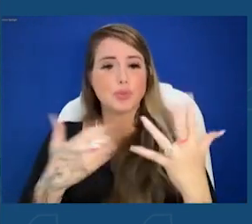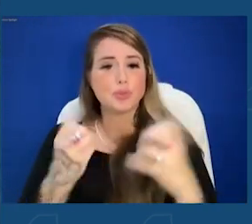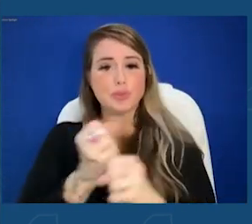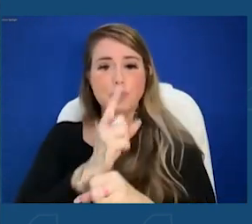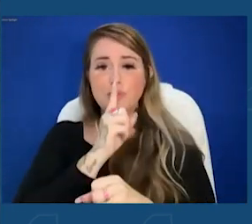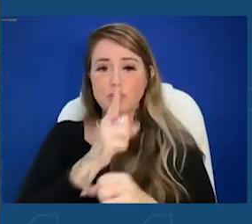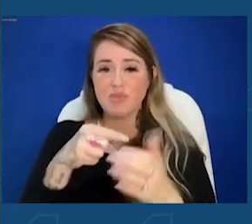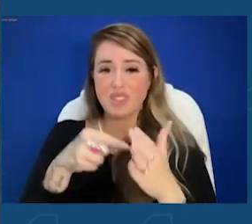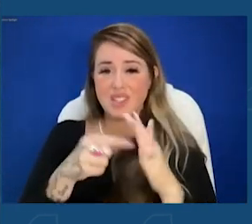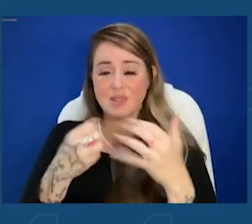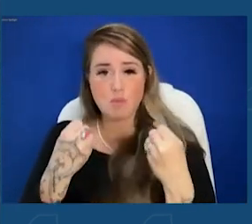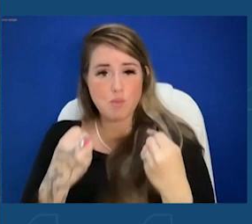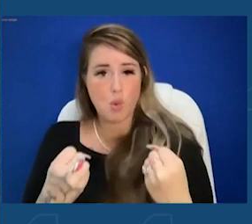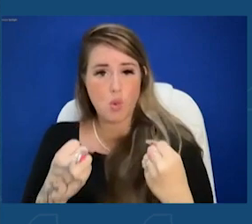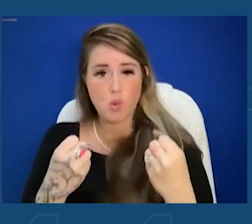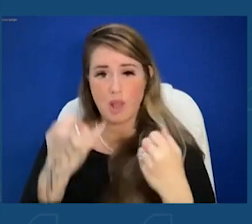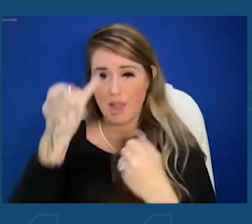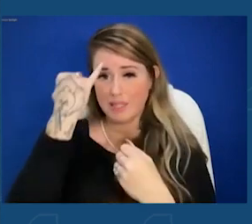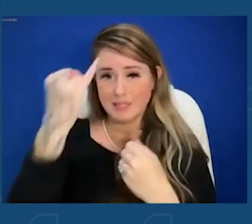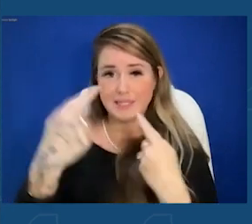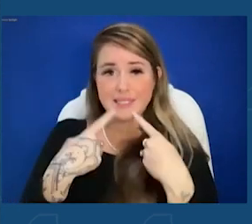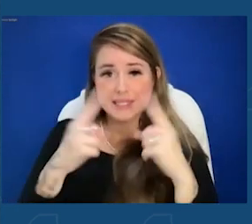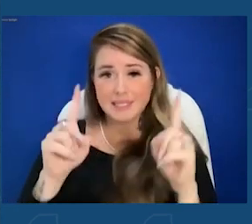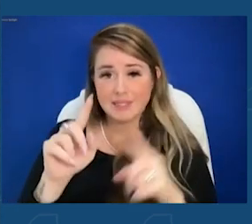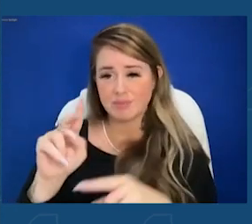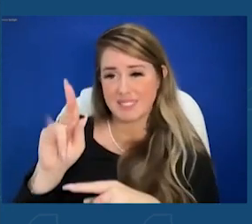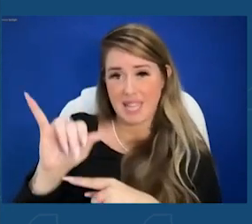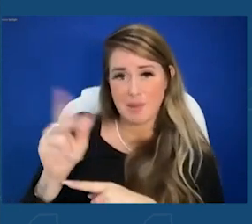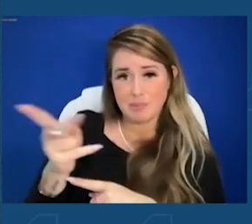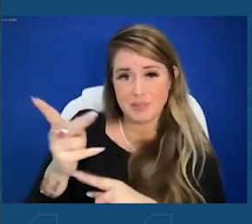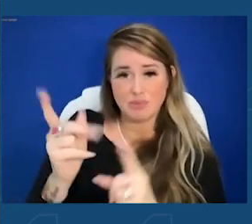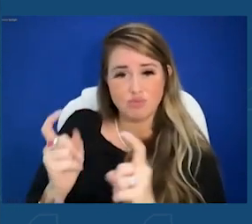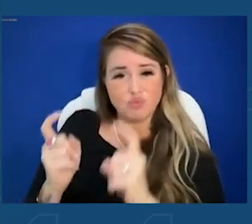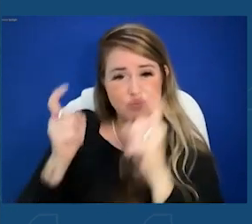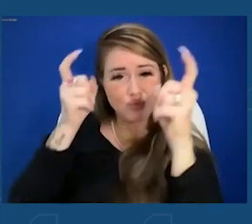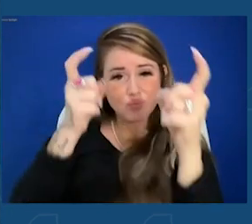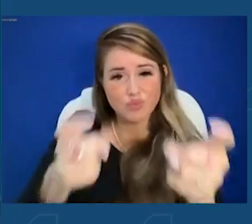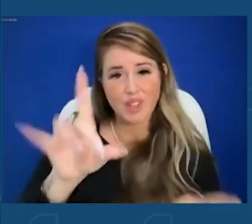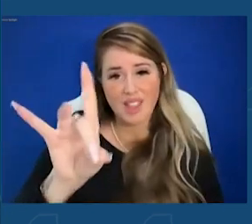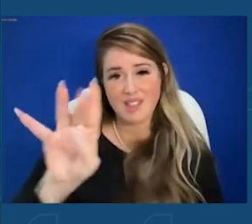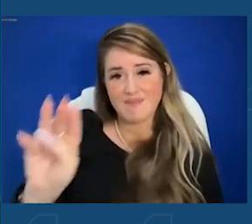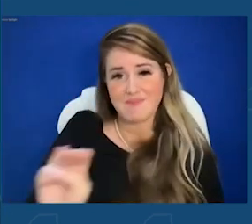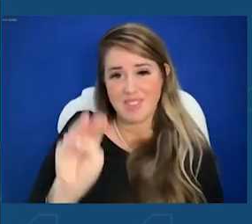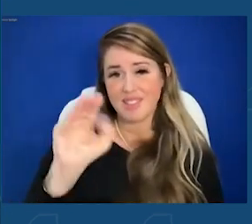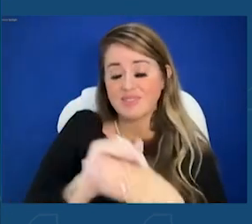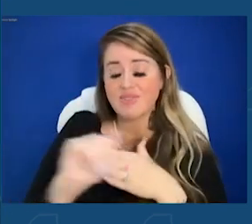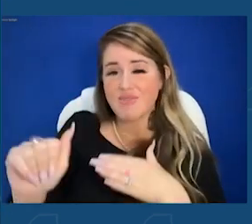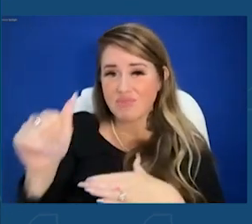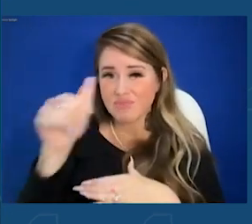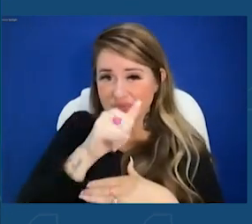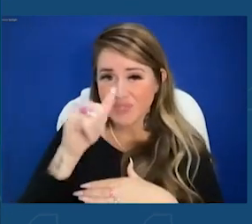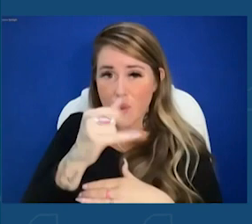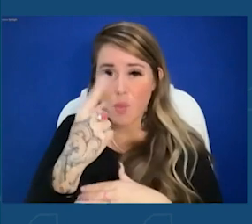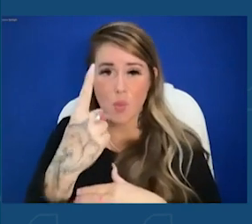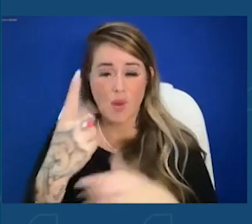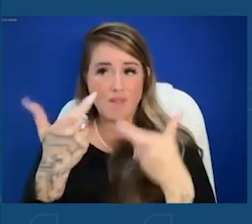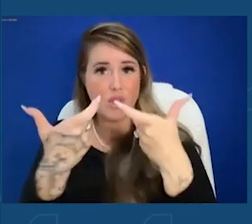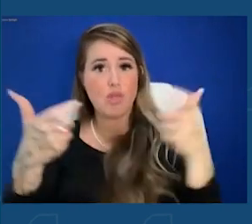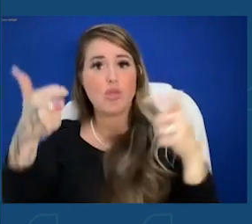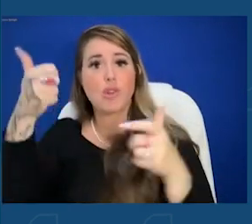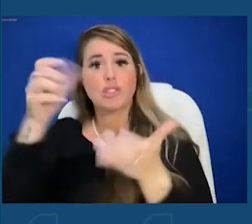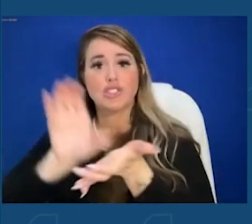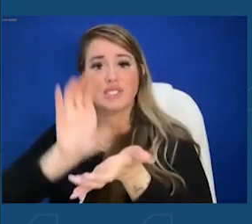succeeds, the Nappis made a very generous gift of $8 million, one of the largest, thank